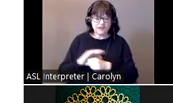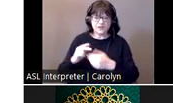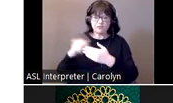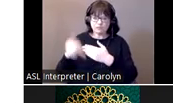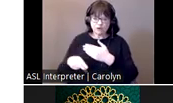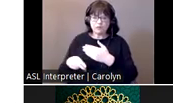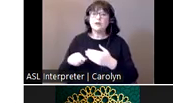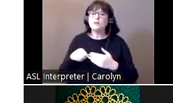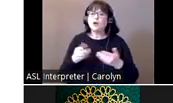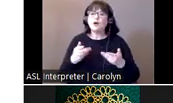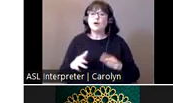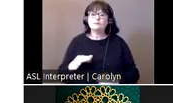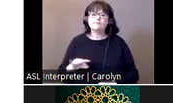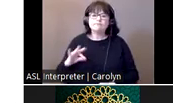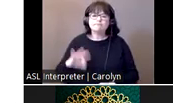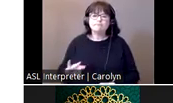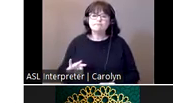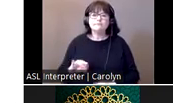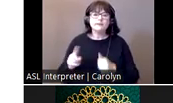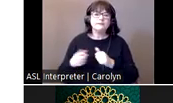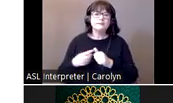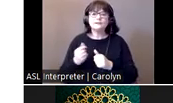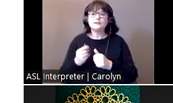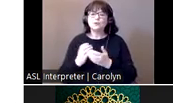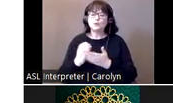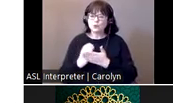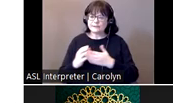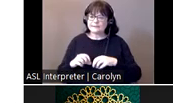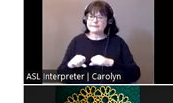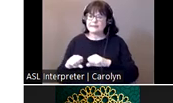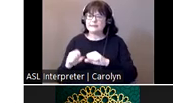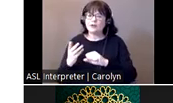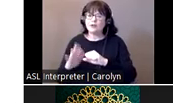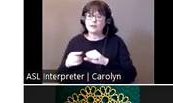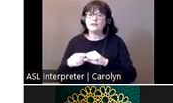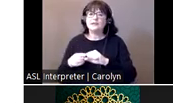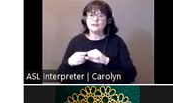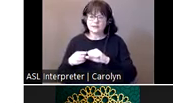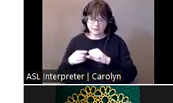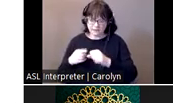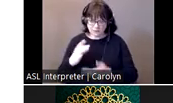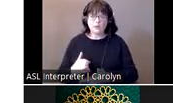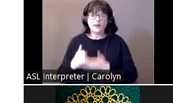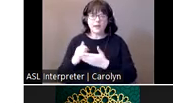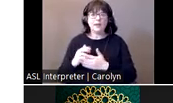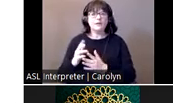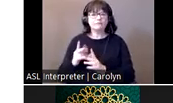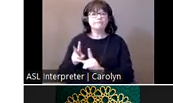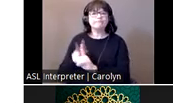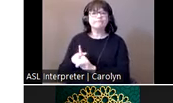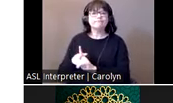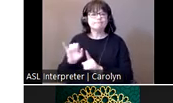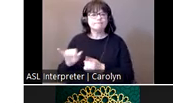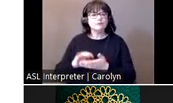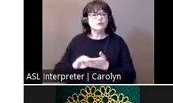leg up because they have already taken a couple of courses that have been pulled out as micro-credentials, but that will count toward their post-secondary